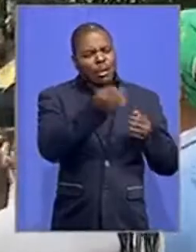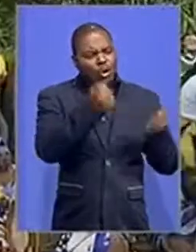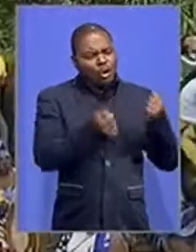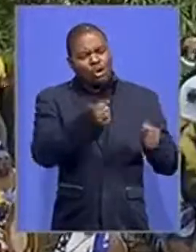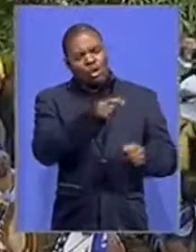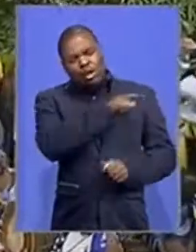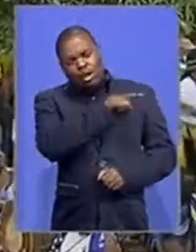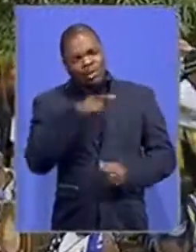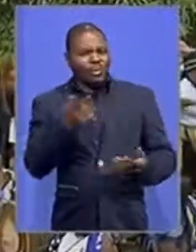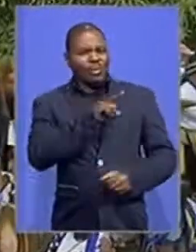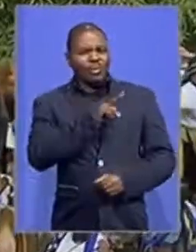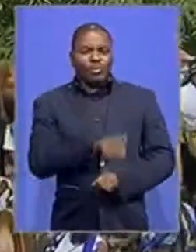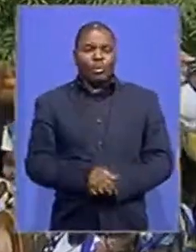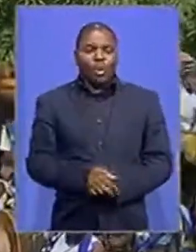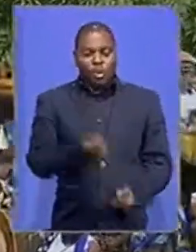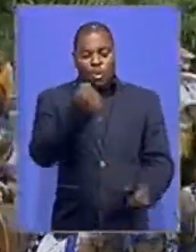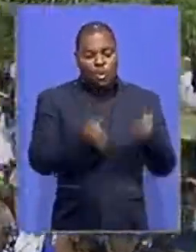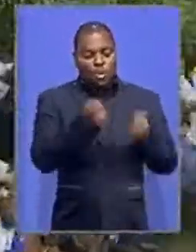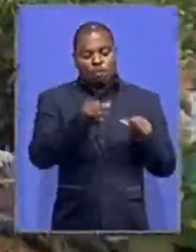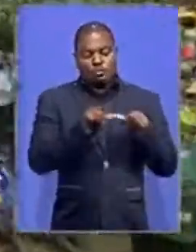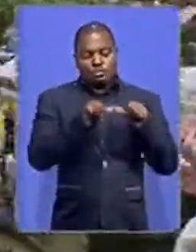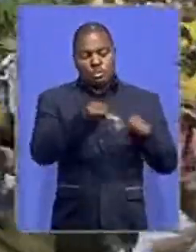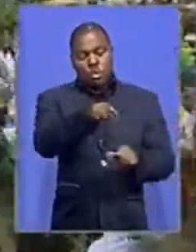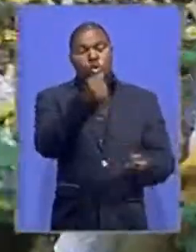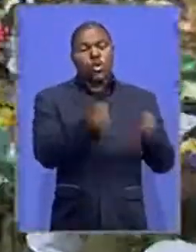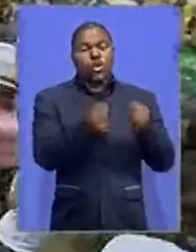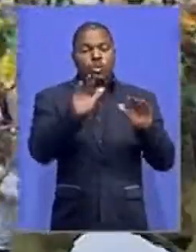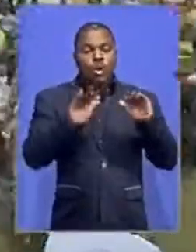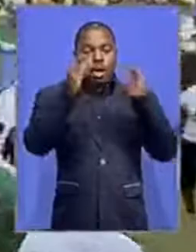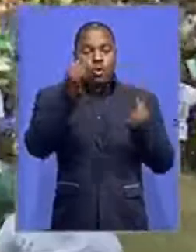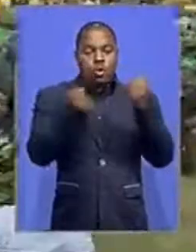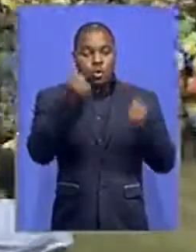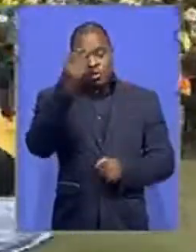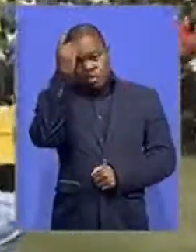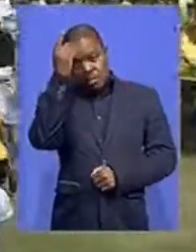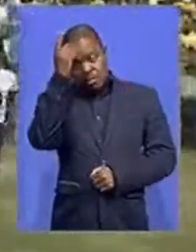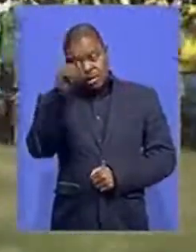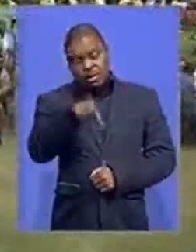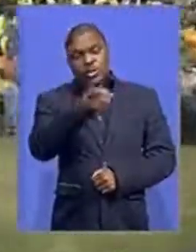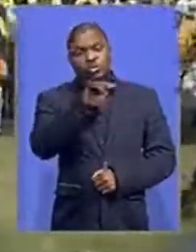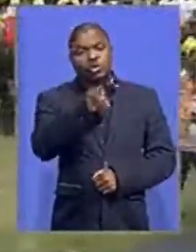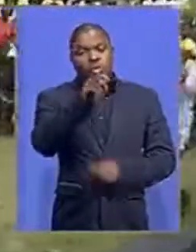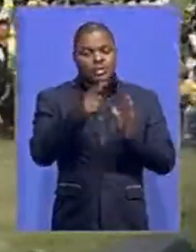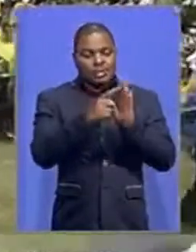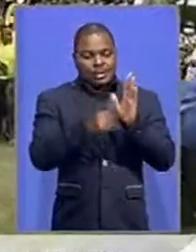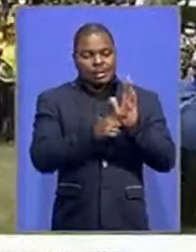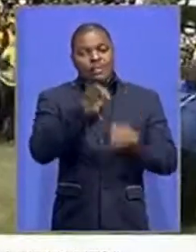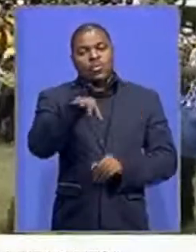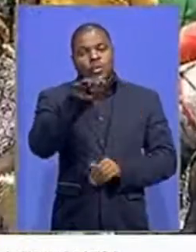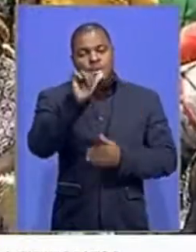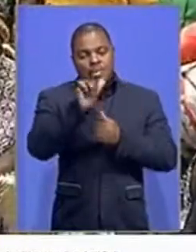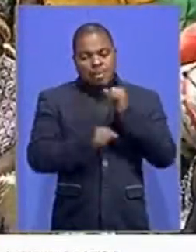time. Tsheko e solofetse go tsweletswa kwa kgotlatshekelo kgolo ya Durban ka Seetebosigo e le 14